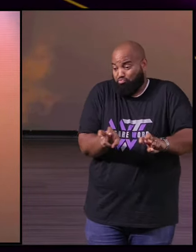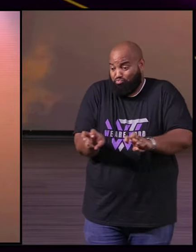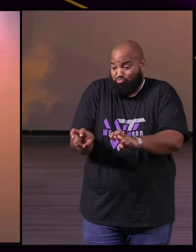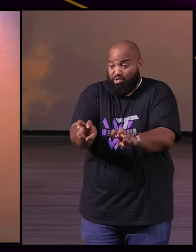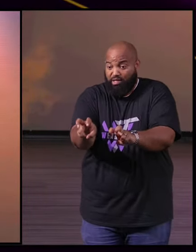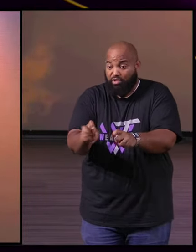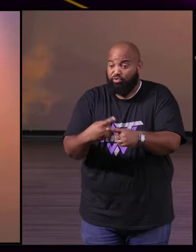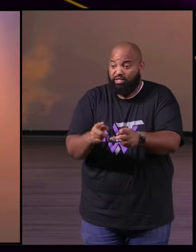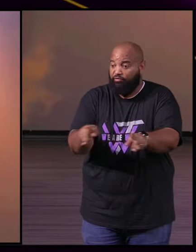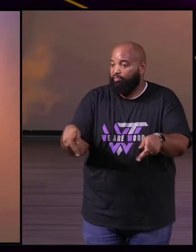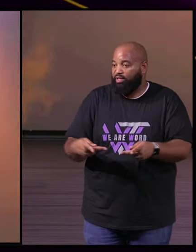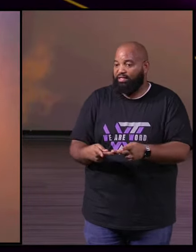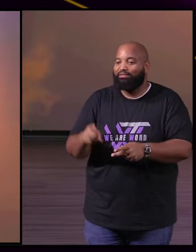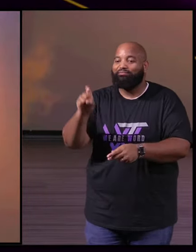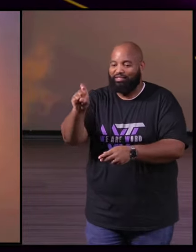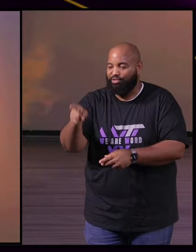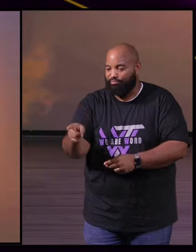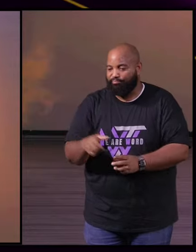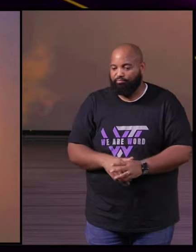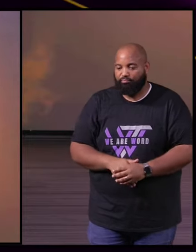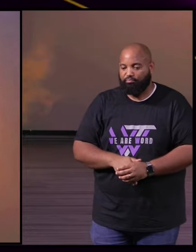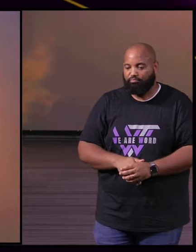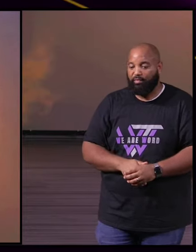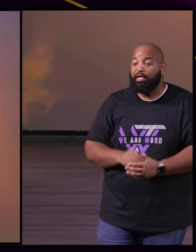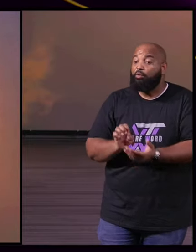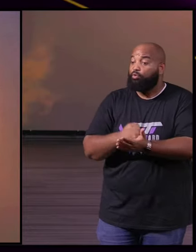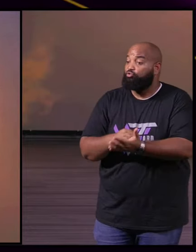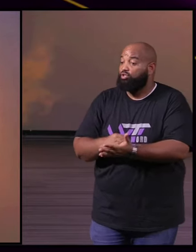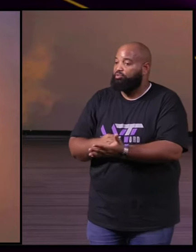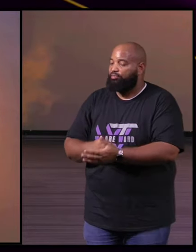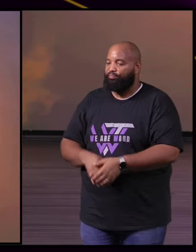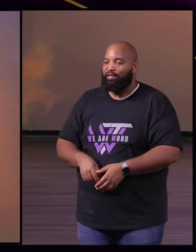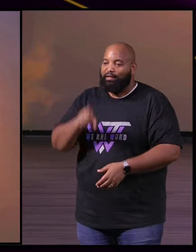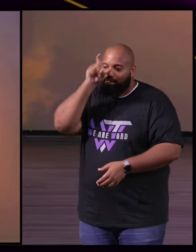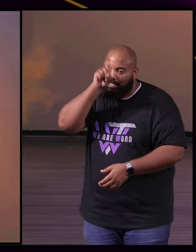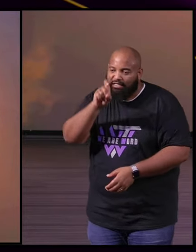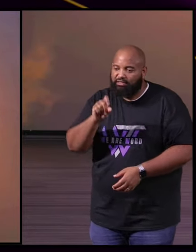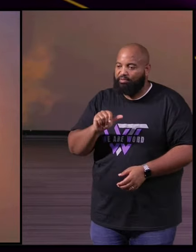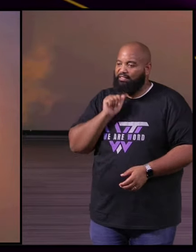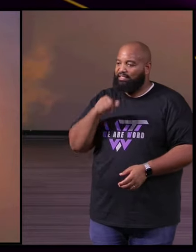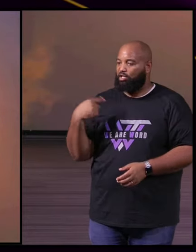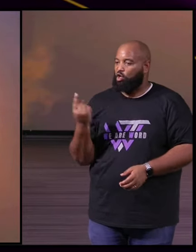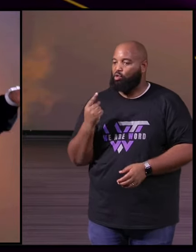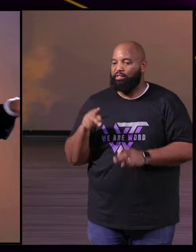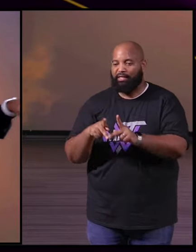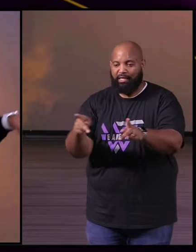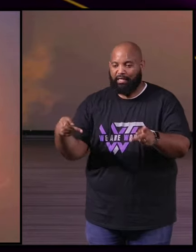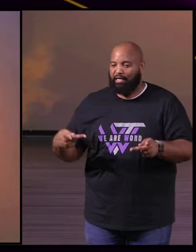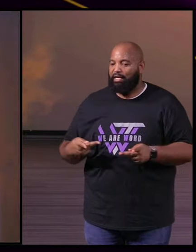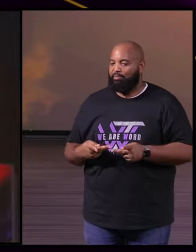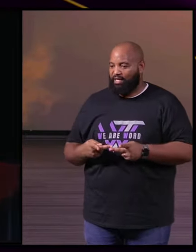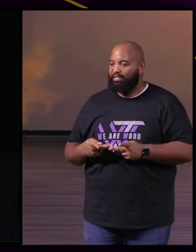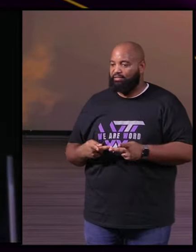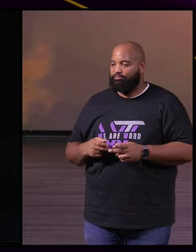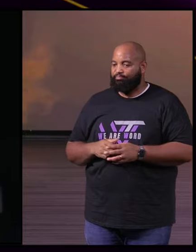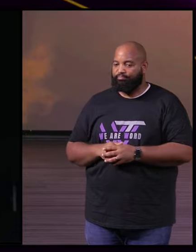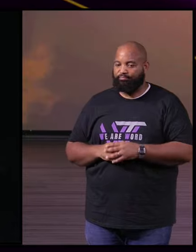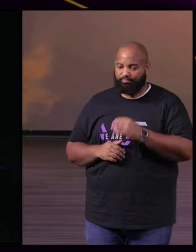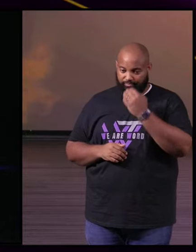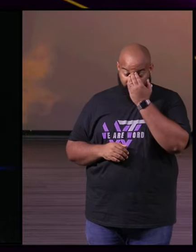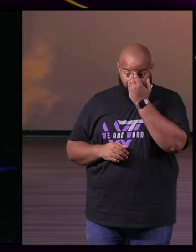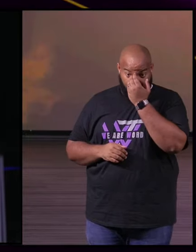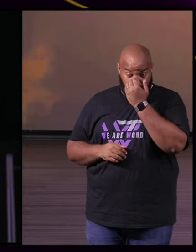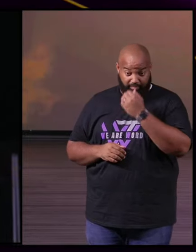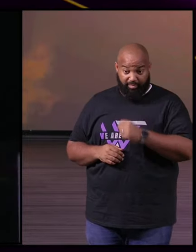have to understand that scripturally, Egypt is not just a geographical destination.